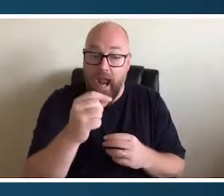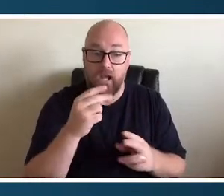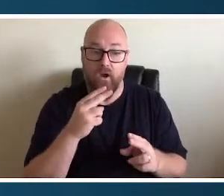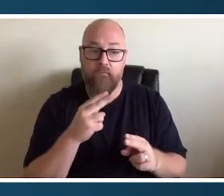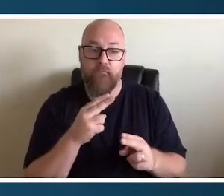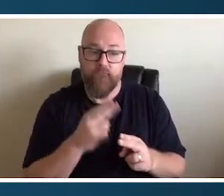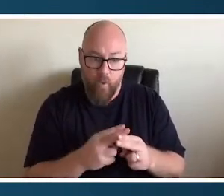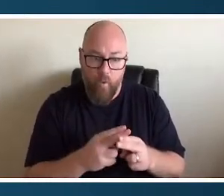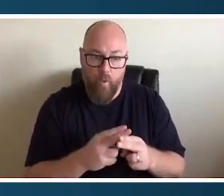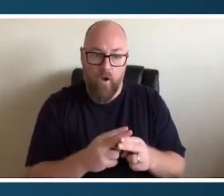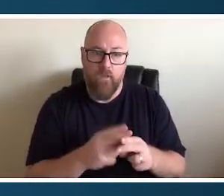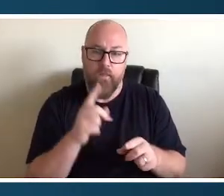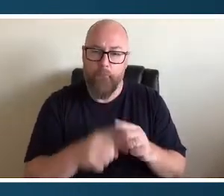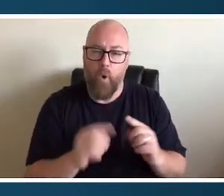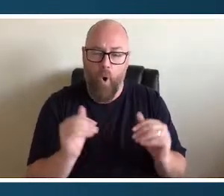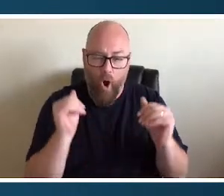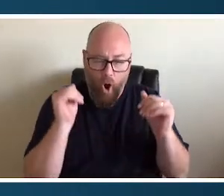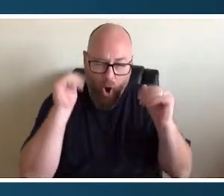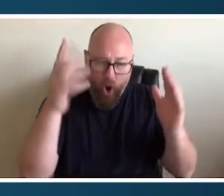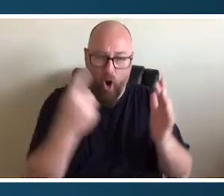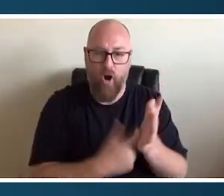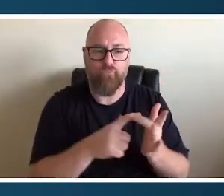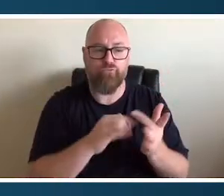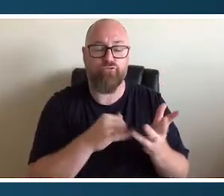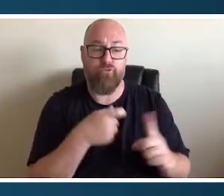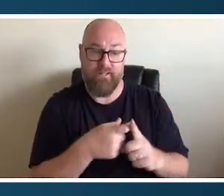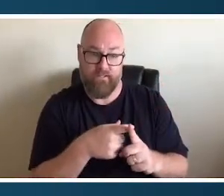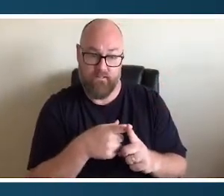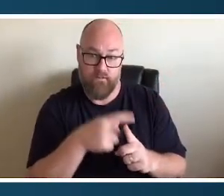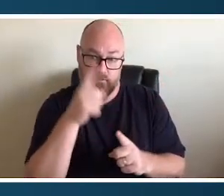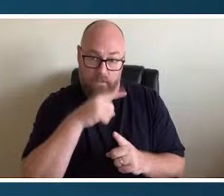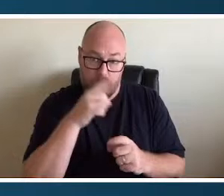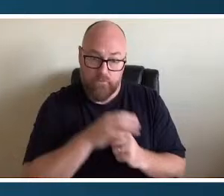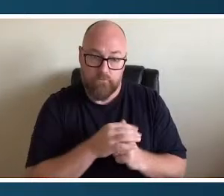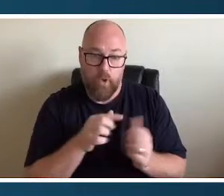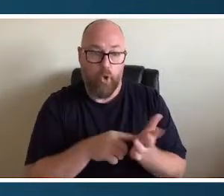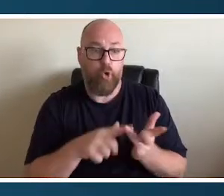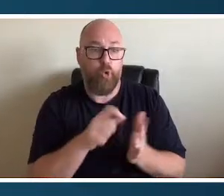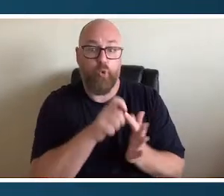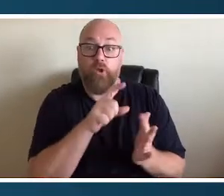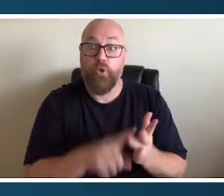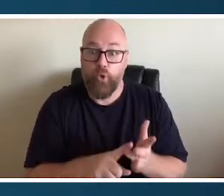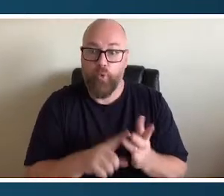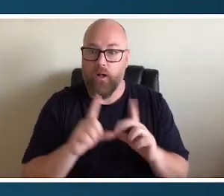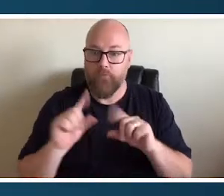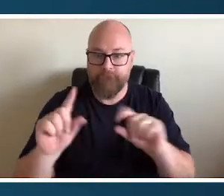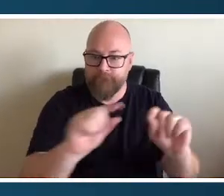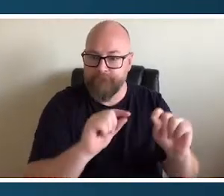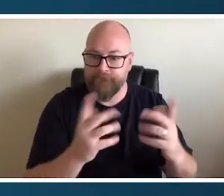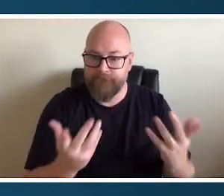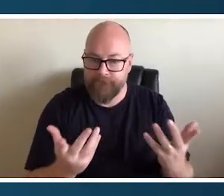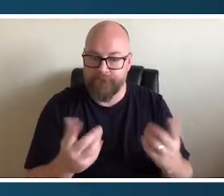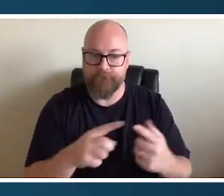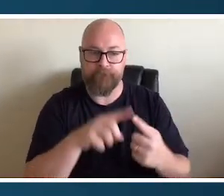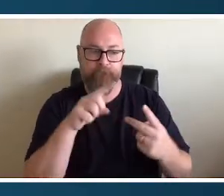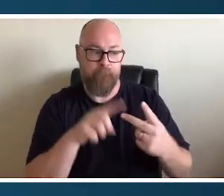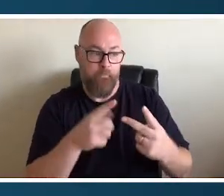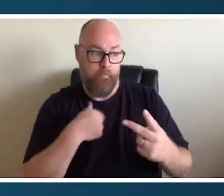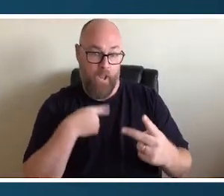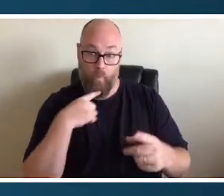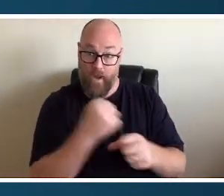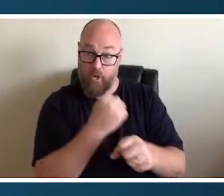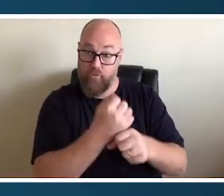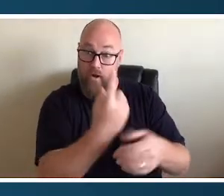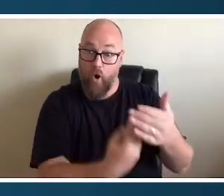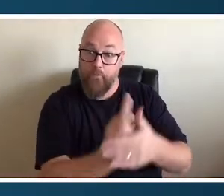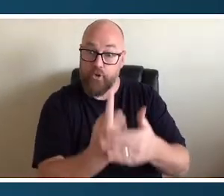at-risk individuals and communities to do, to act? Are we creating opportunities for them